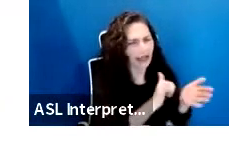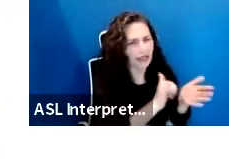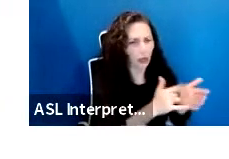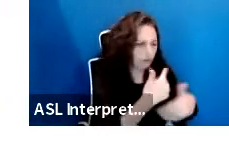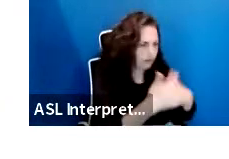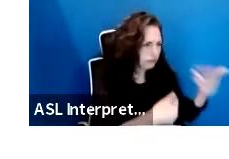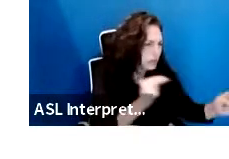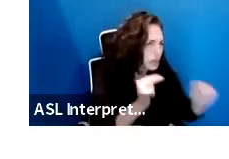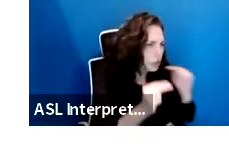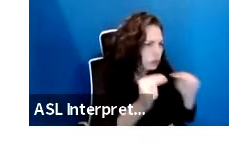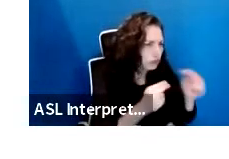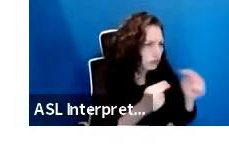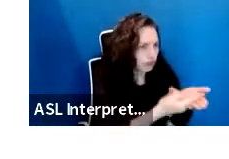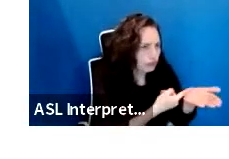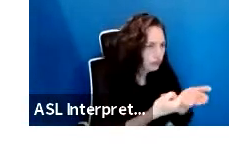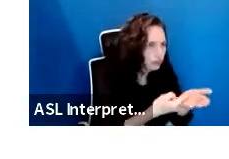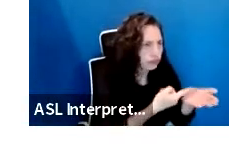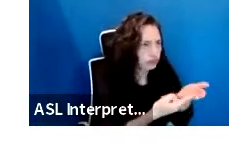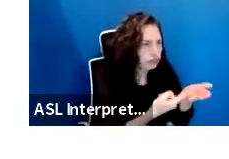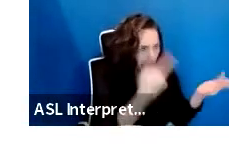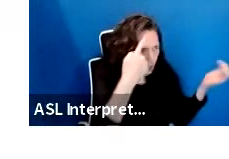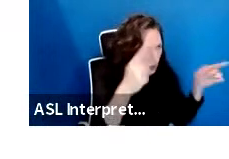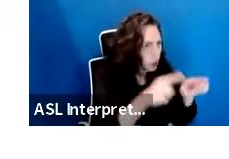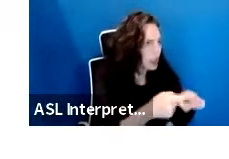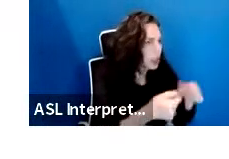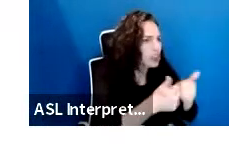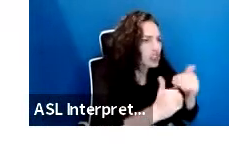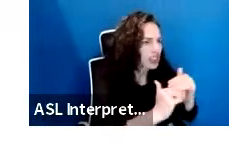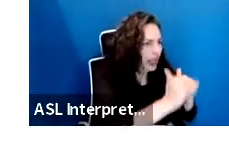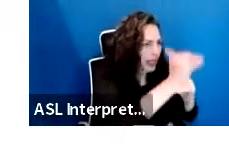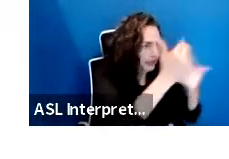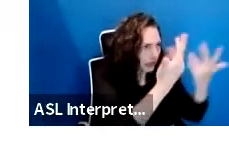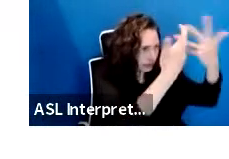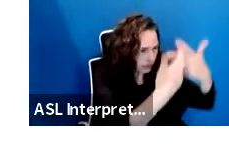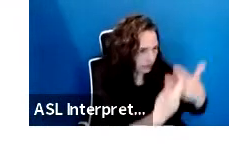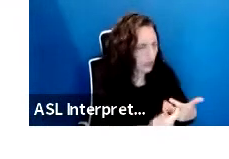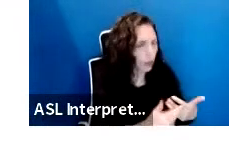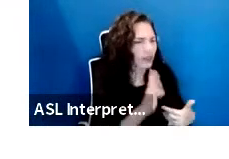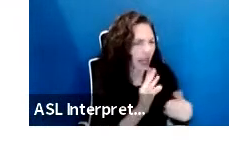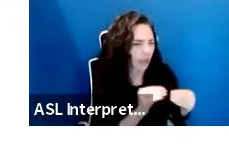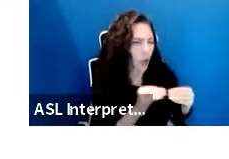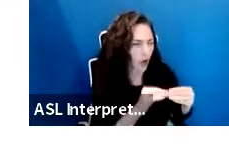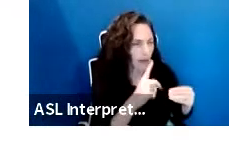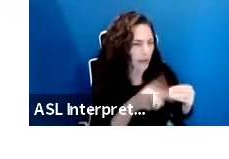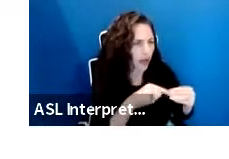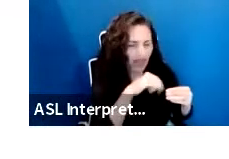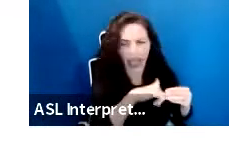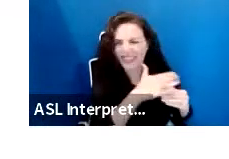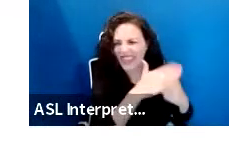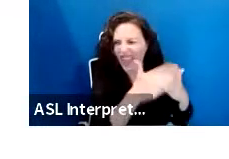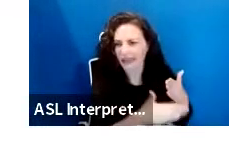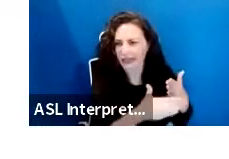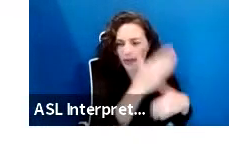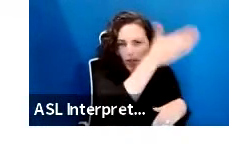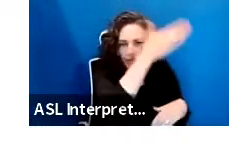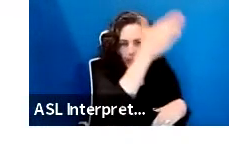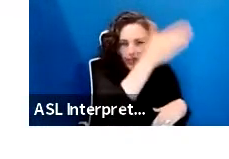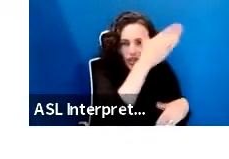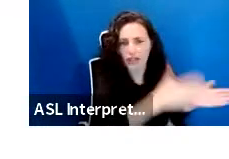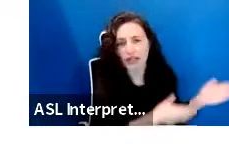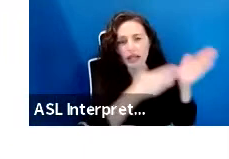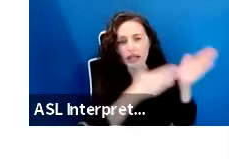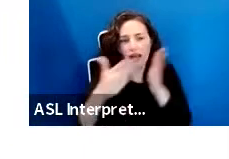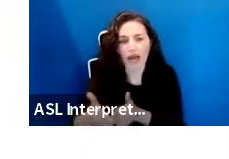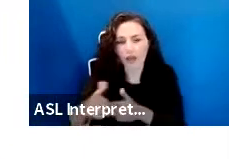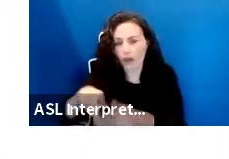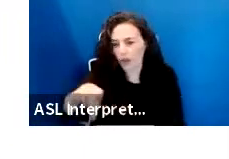into negotiations to come up with agreements that work at that level. We'll talk about them a little more towards the end of the presentation. Other agreements